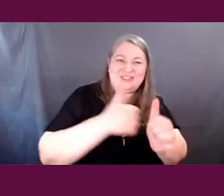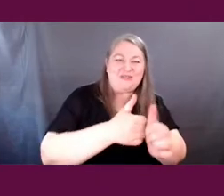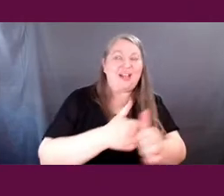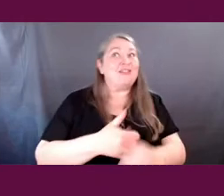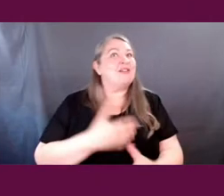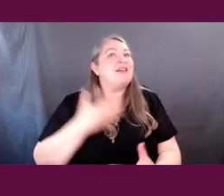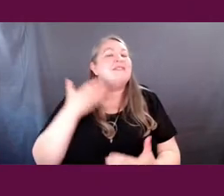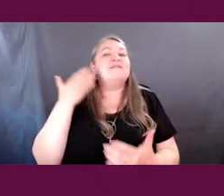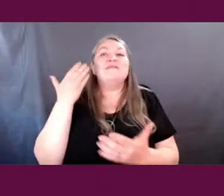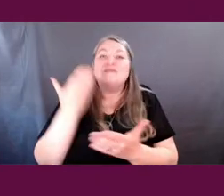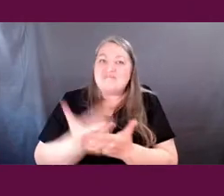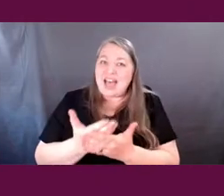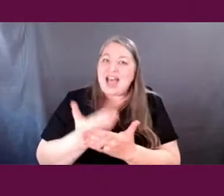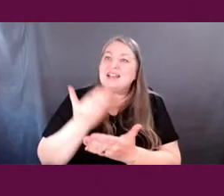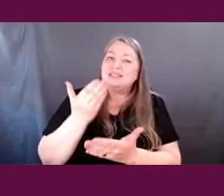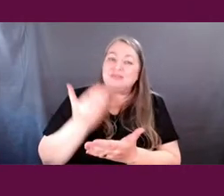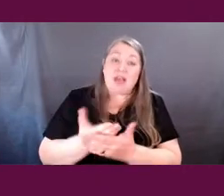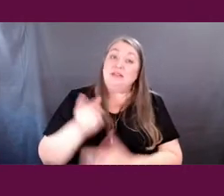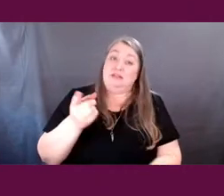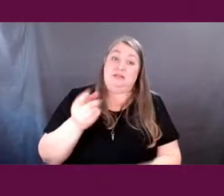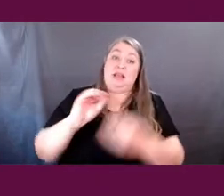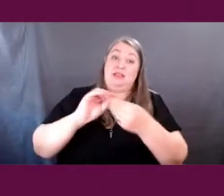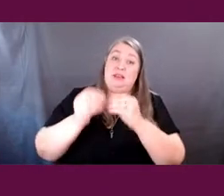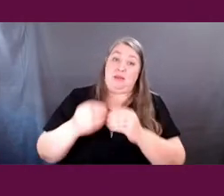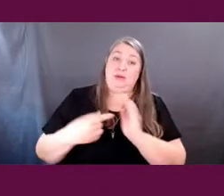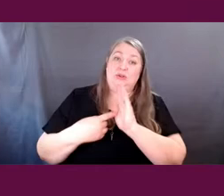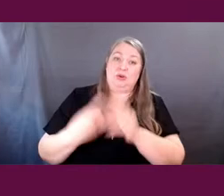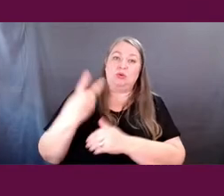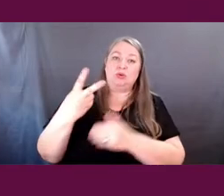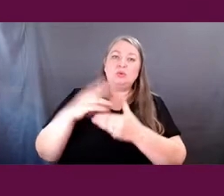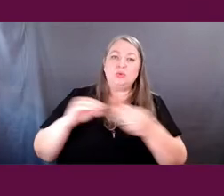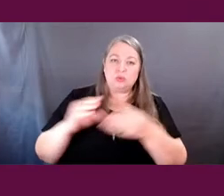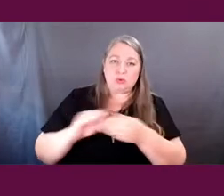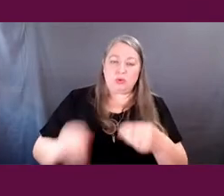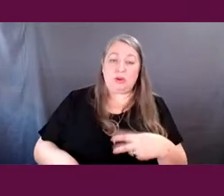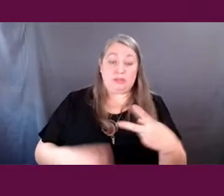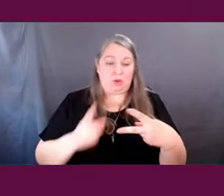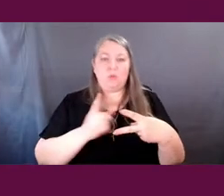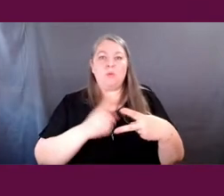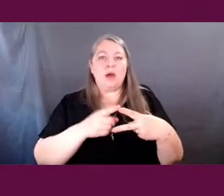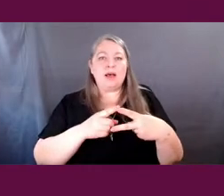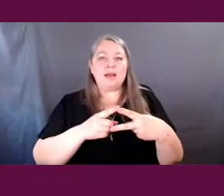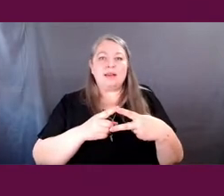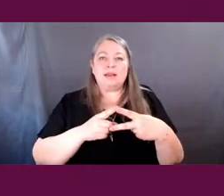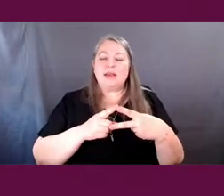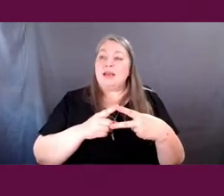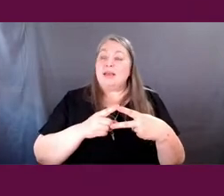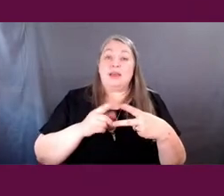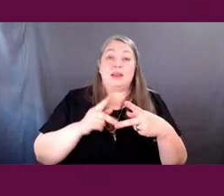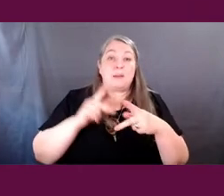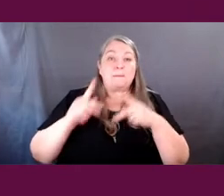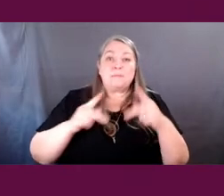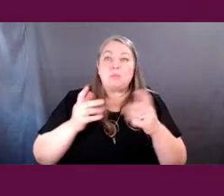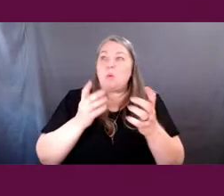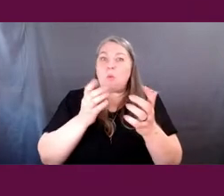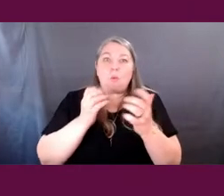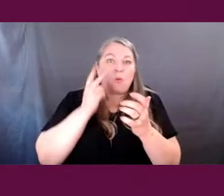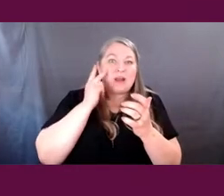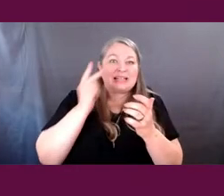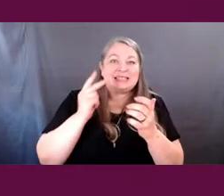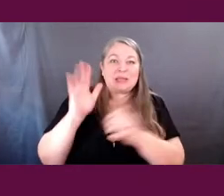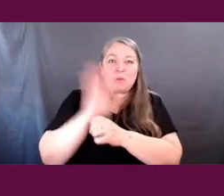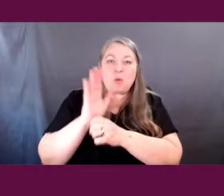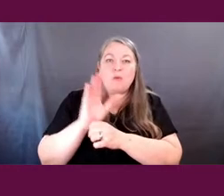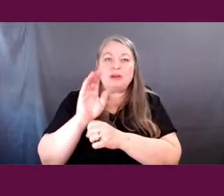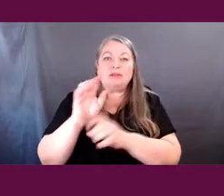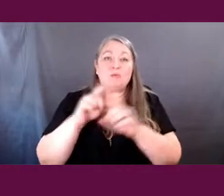numbers are telling two stories. Mm-hmm. One is the growing appetite for film directors by women, and especially women